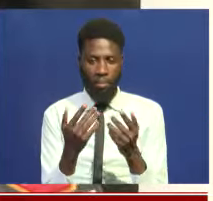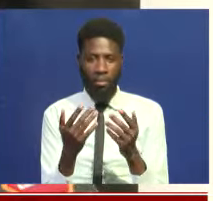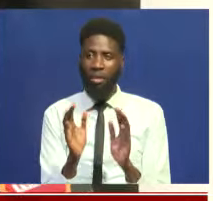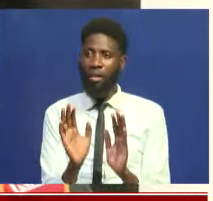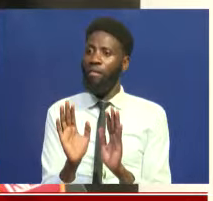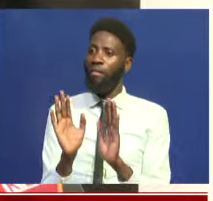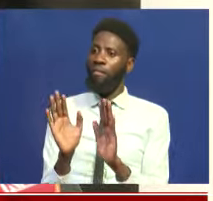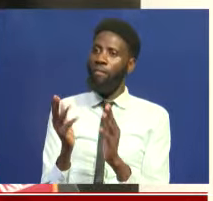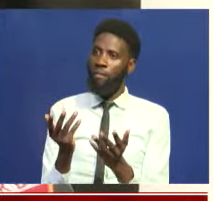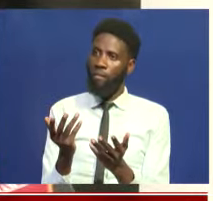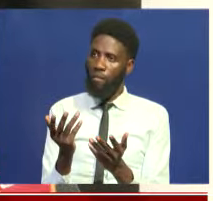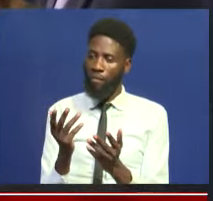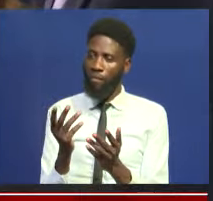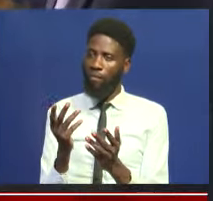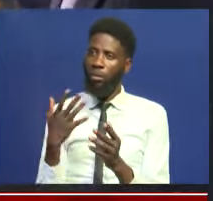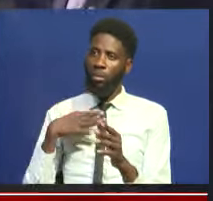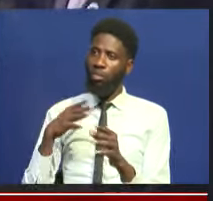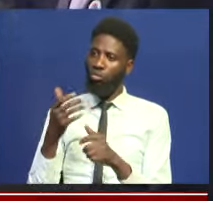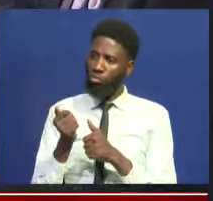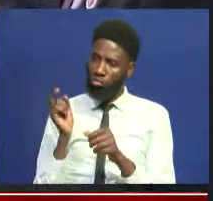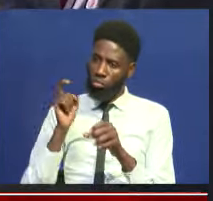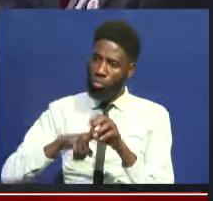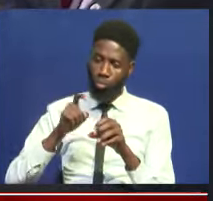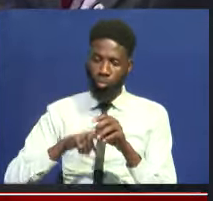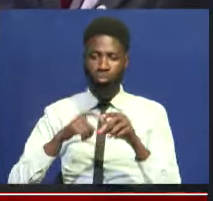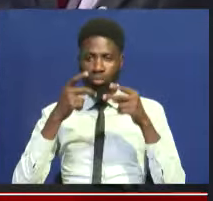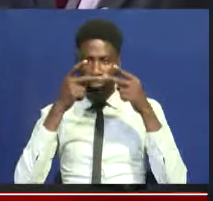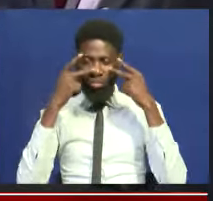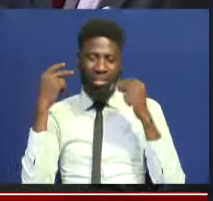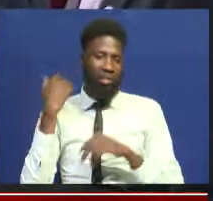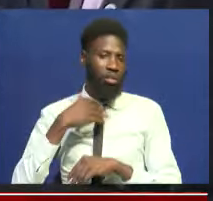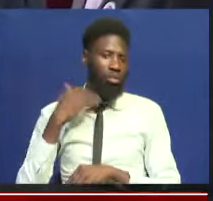avoiding recruitment into terrorism. It's a far reporting for Prime Edition.